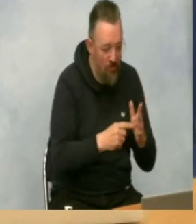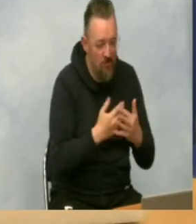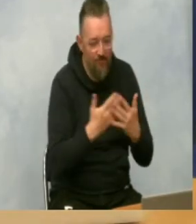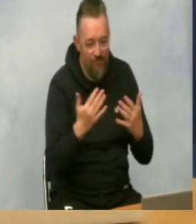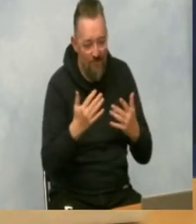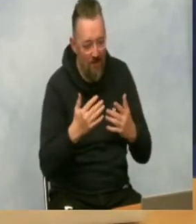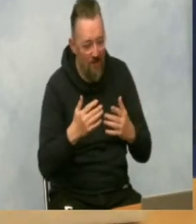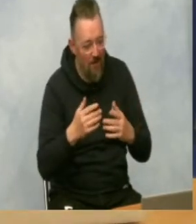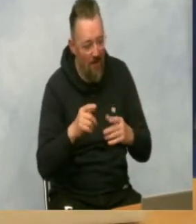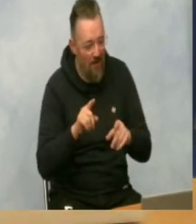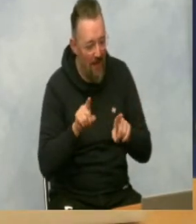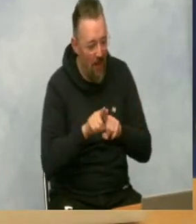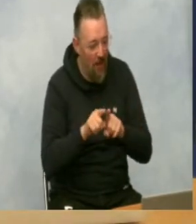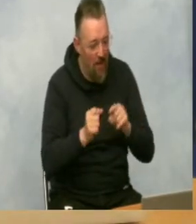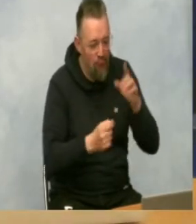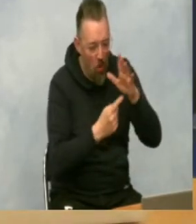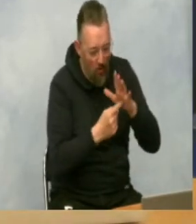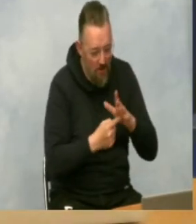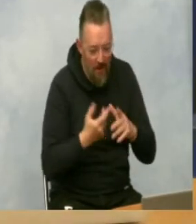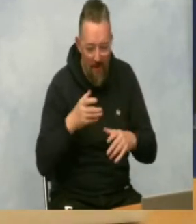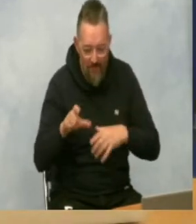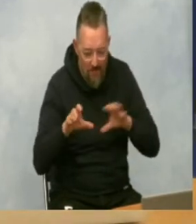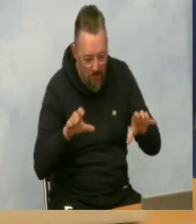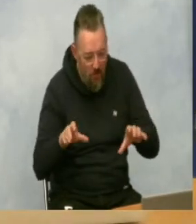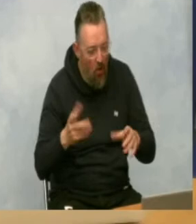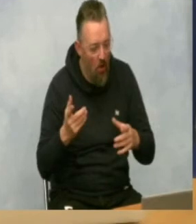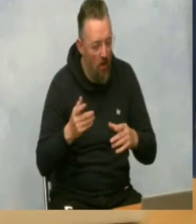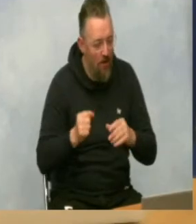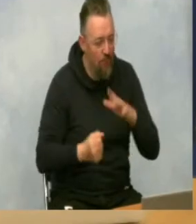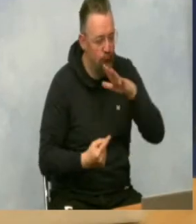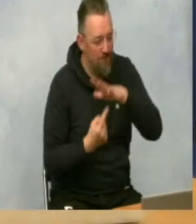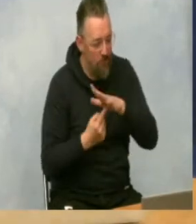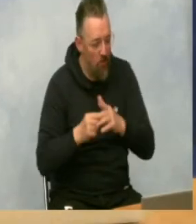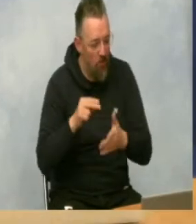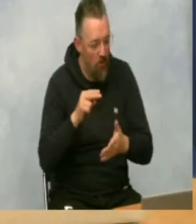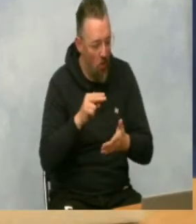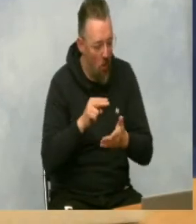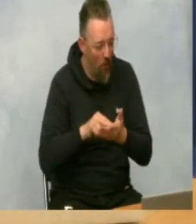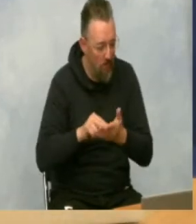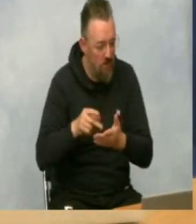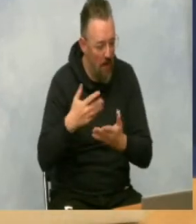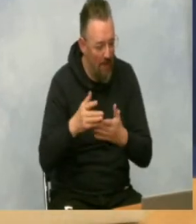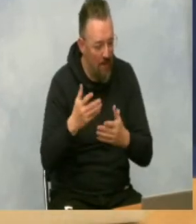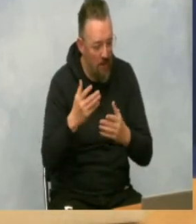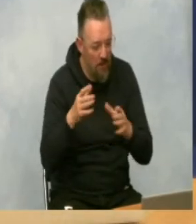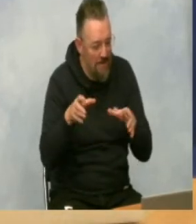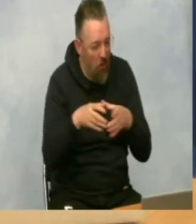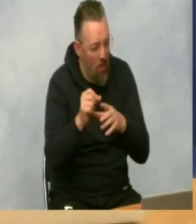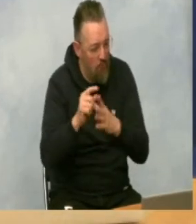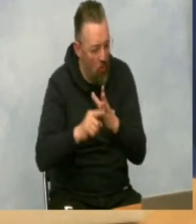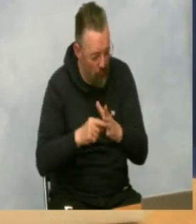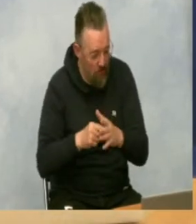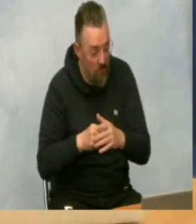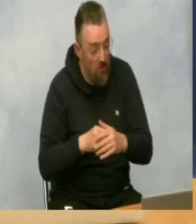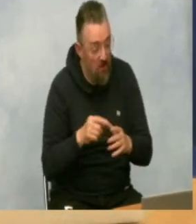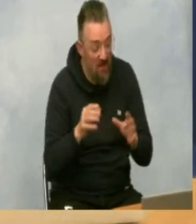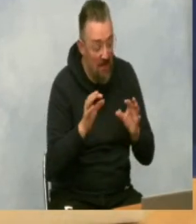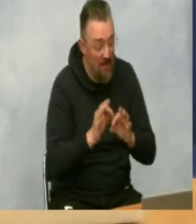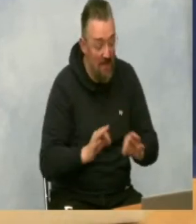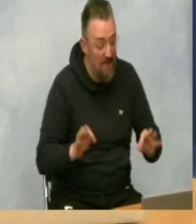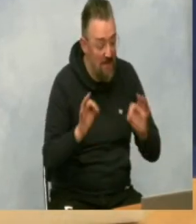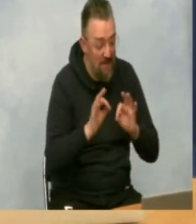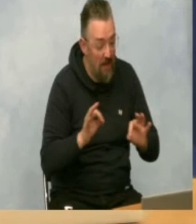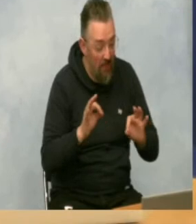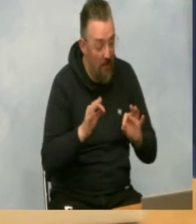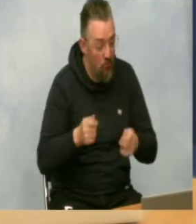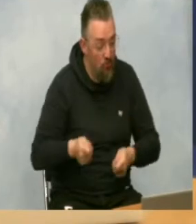for example, Prioritise Urgent Investment and Principal Offices programmes, which are made up of a number of smaller projects. There's nothing particular to highlight